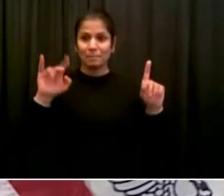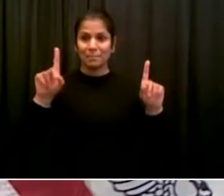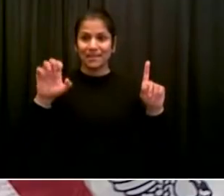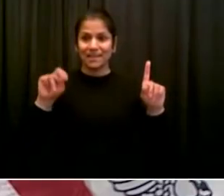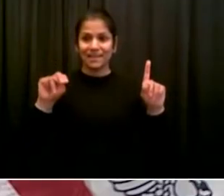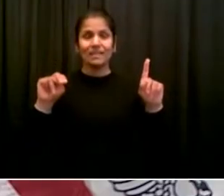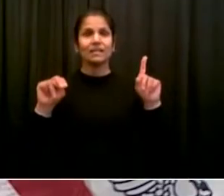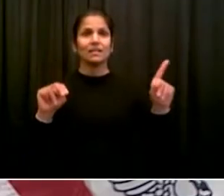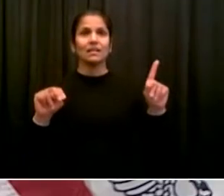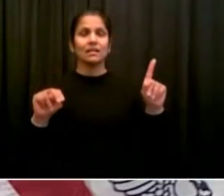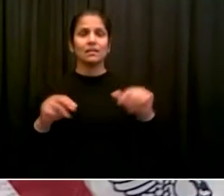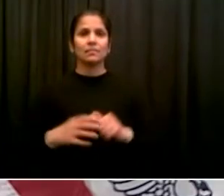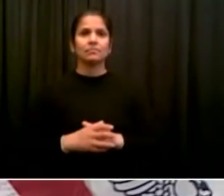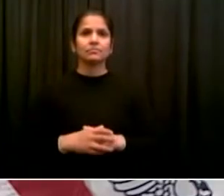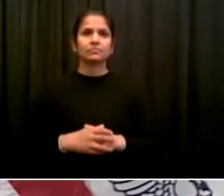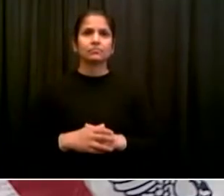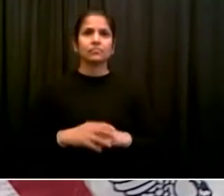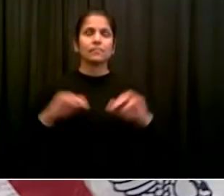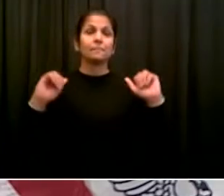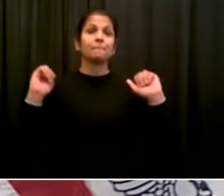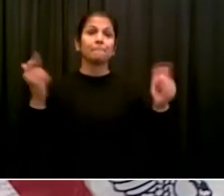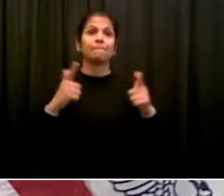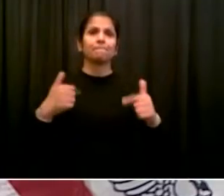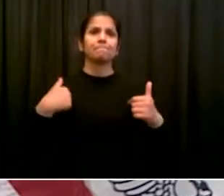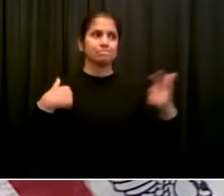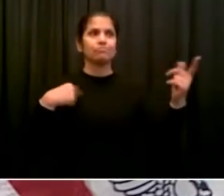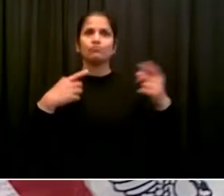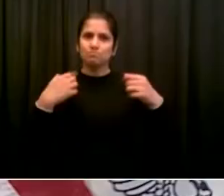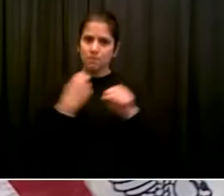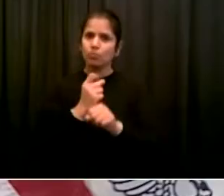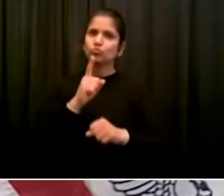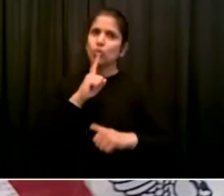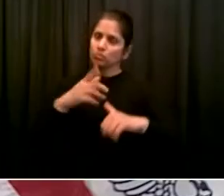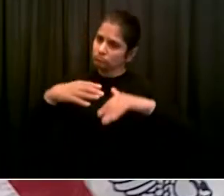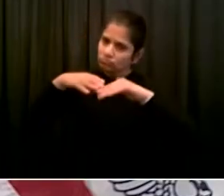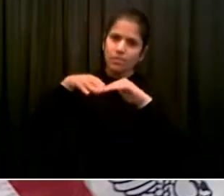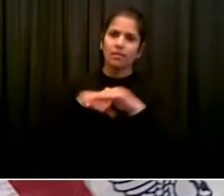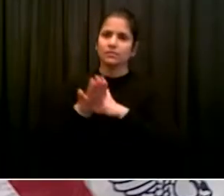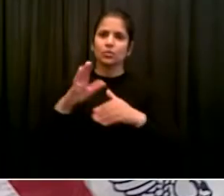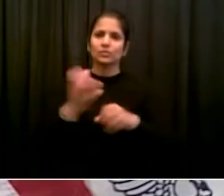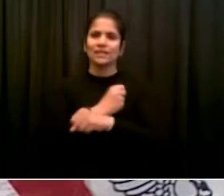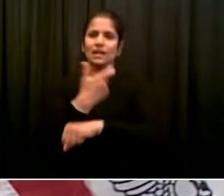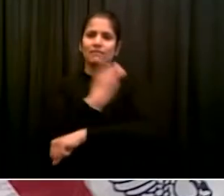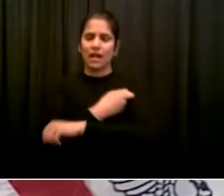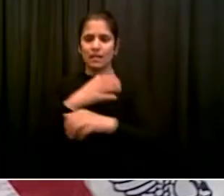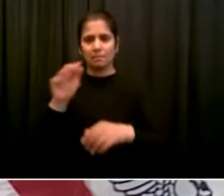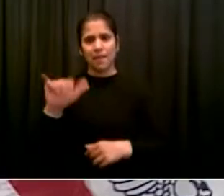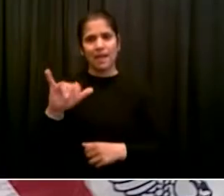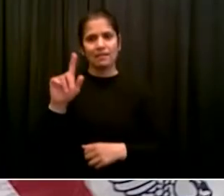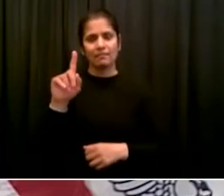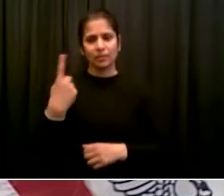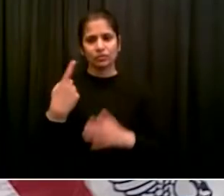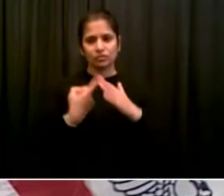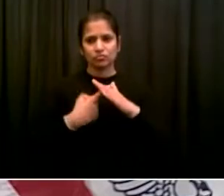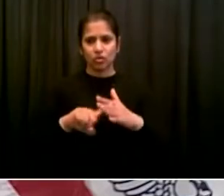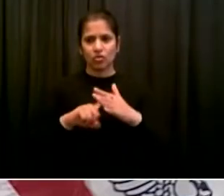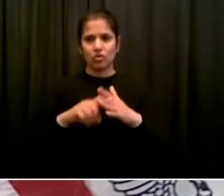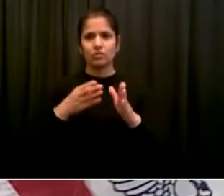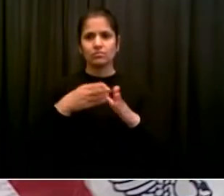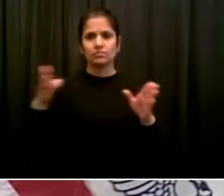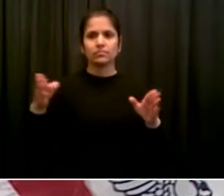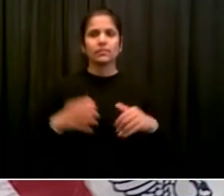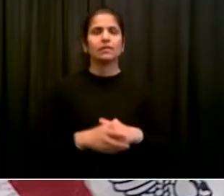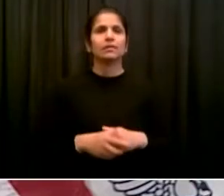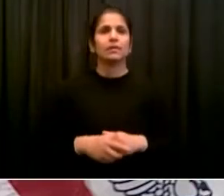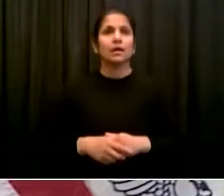have access beginning in May? That's really it, is the supply, Emily. We've got the locations. In fact, we're adding more locations. We've